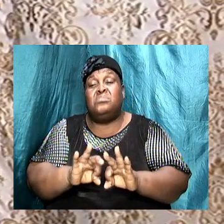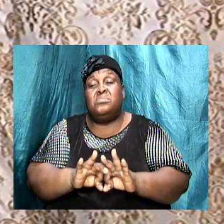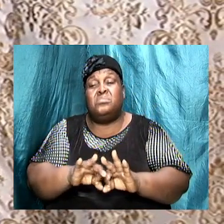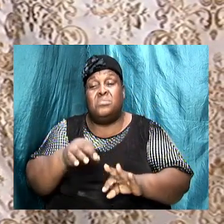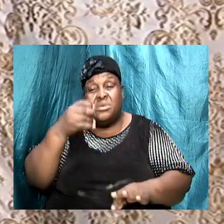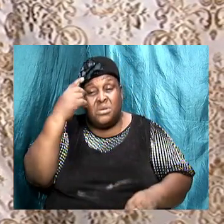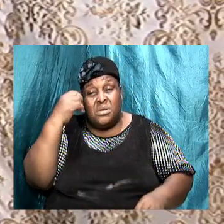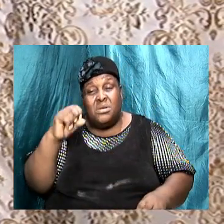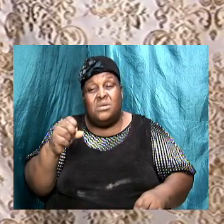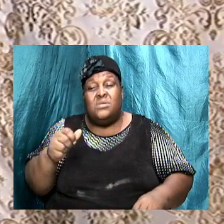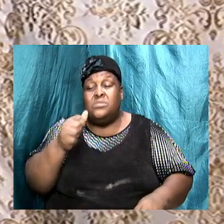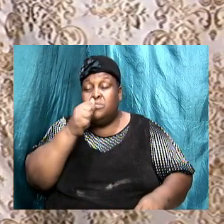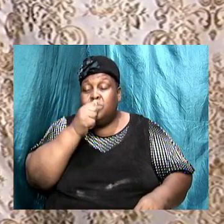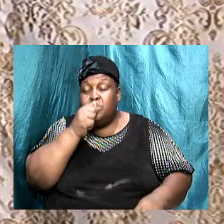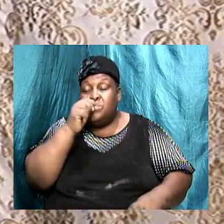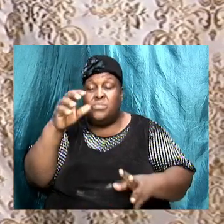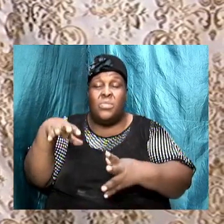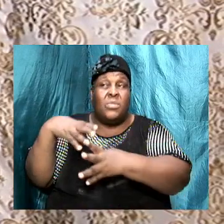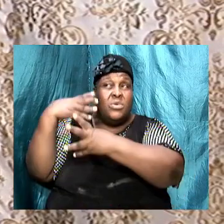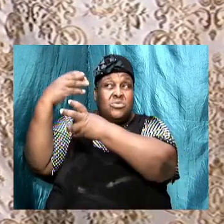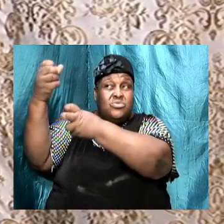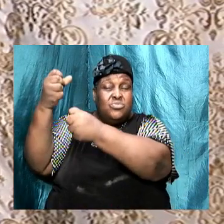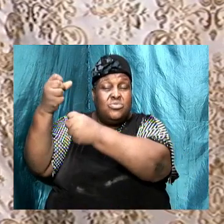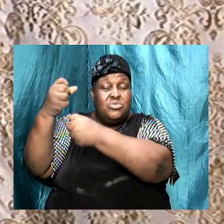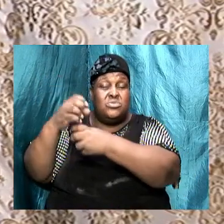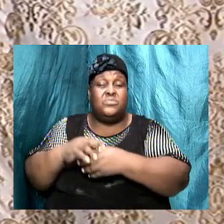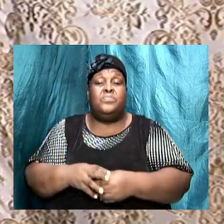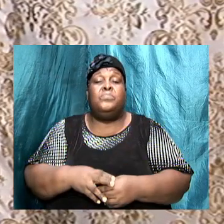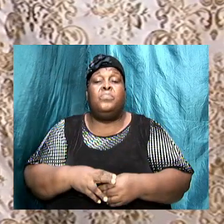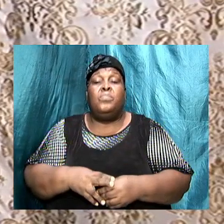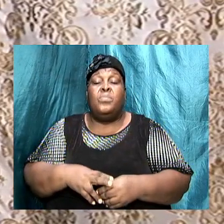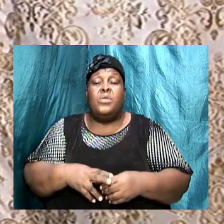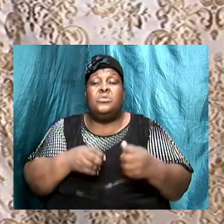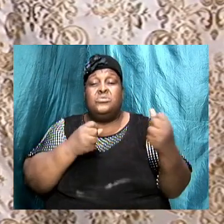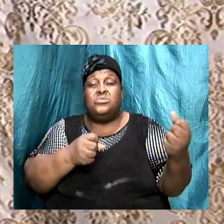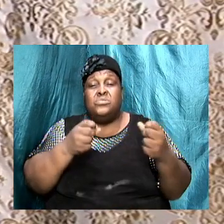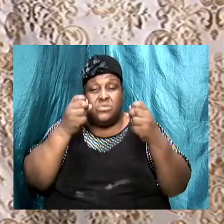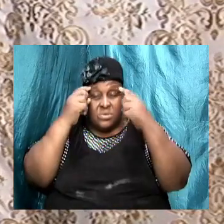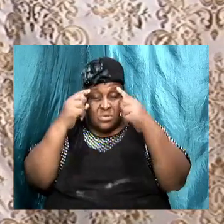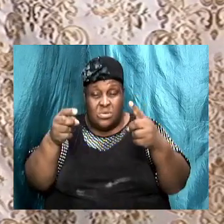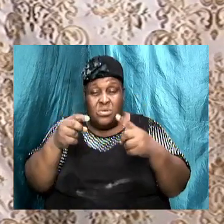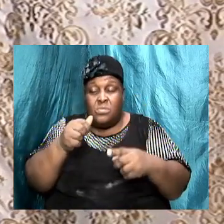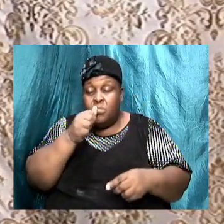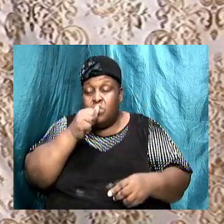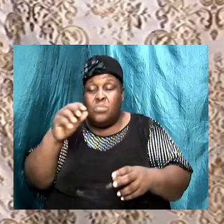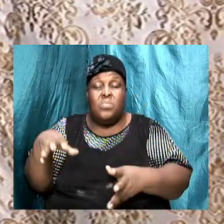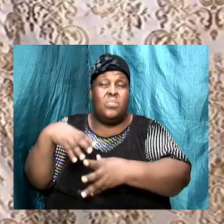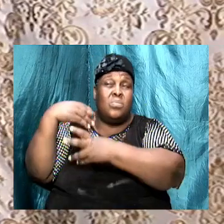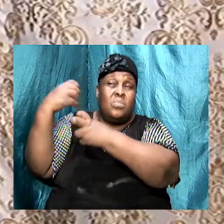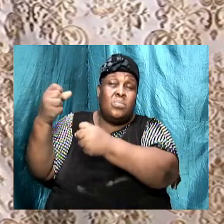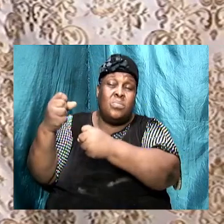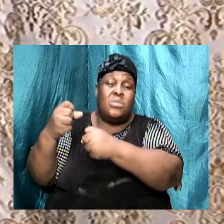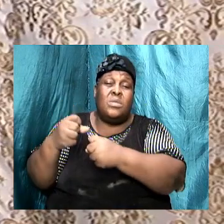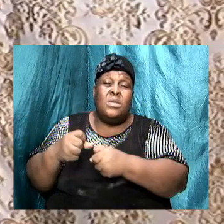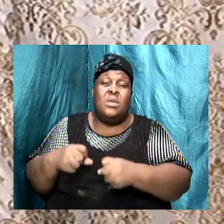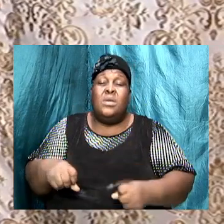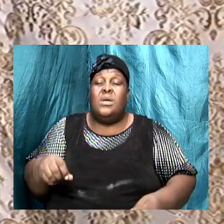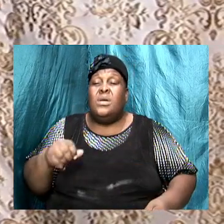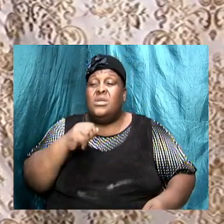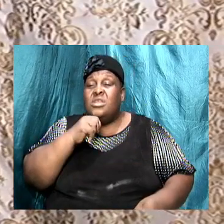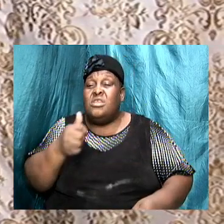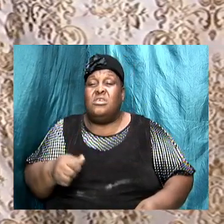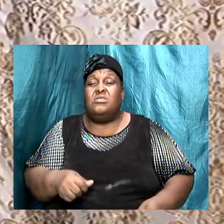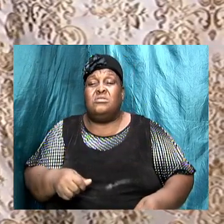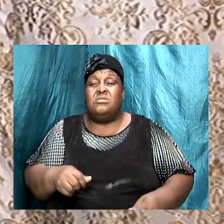it is a sacred trust. Sound doctrine is important because it's a sacred trust, and we dare not